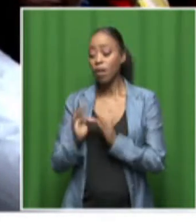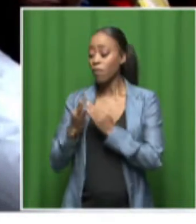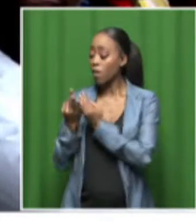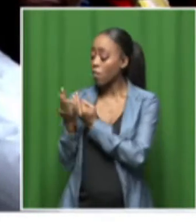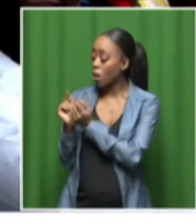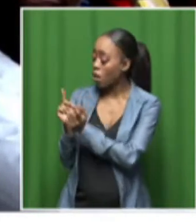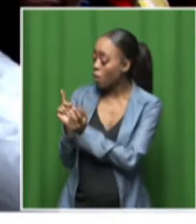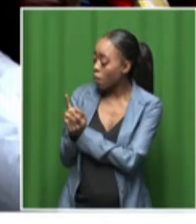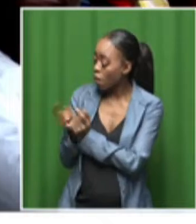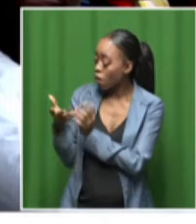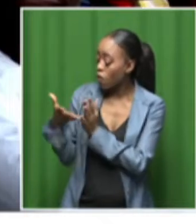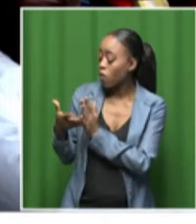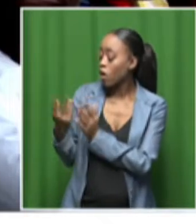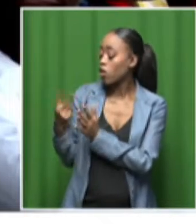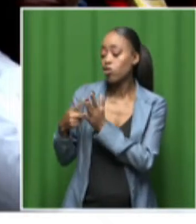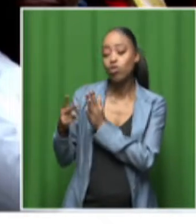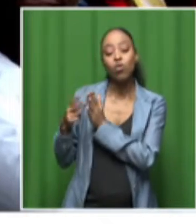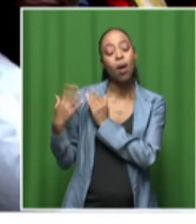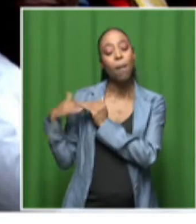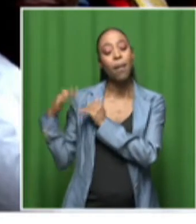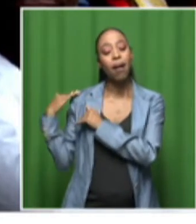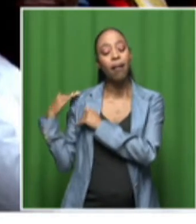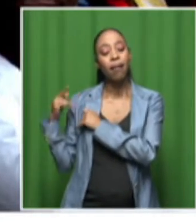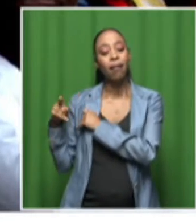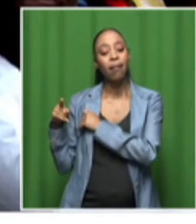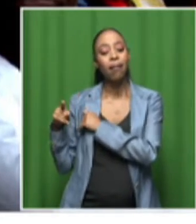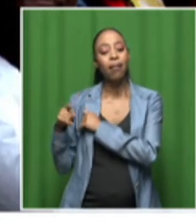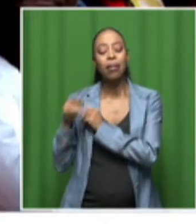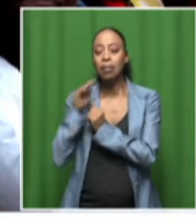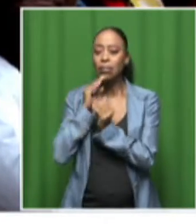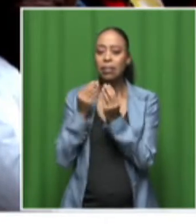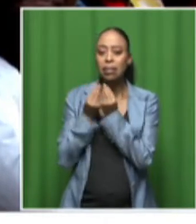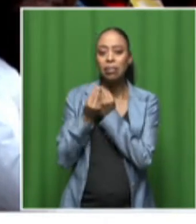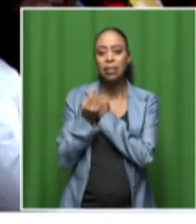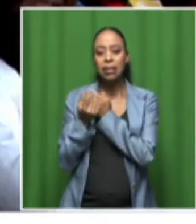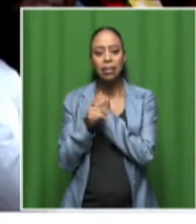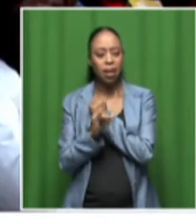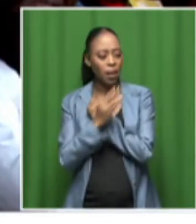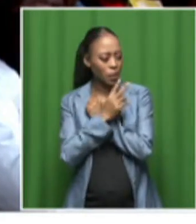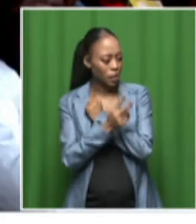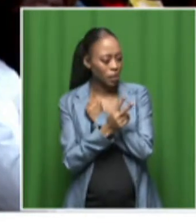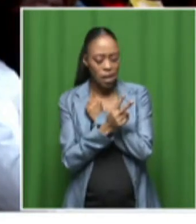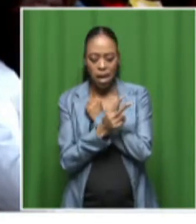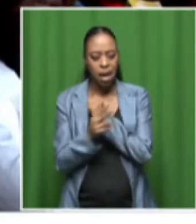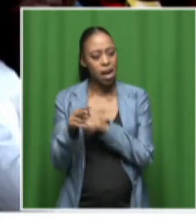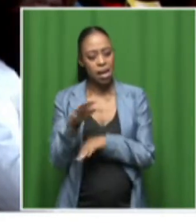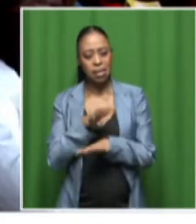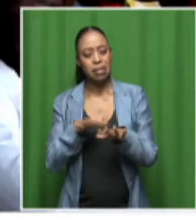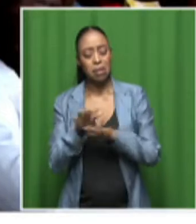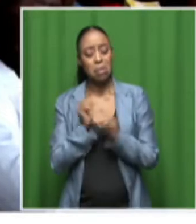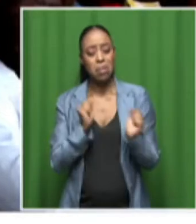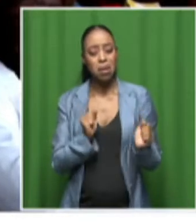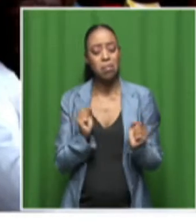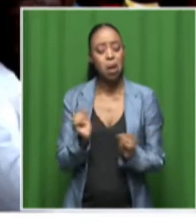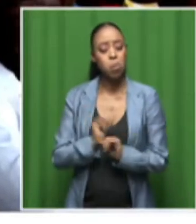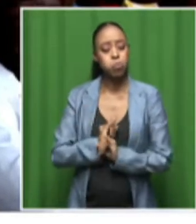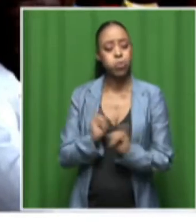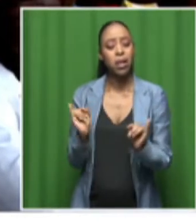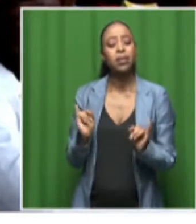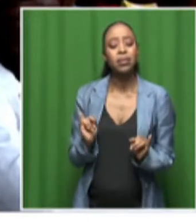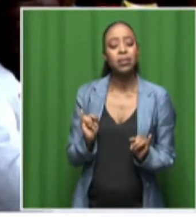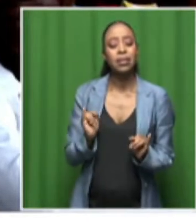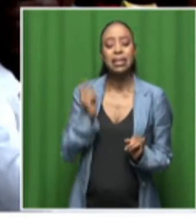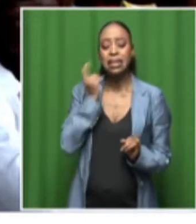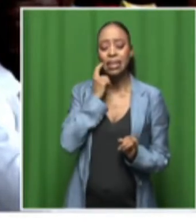ago into the settlement, and it is something, I suppose, one then realizes that the situation is still bad and